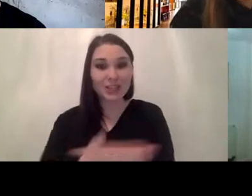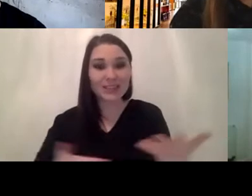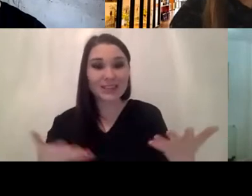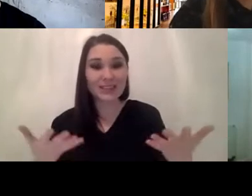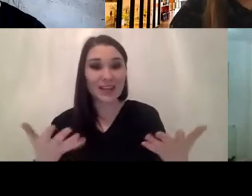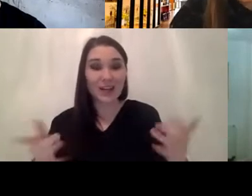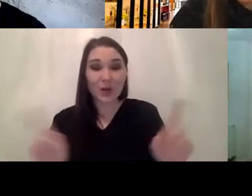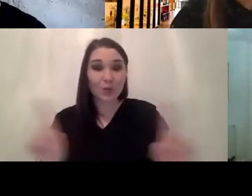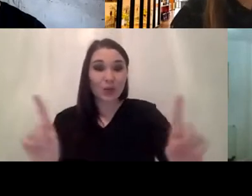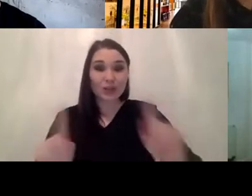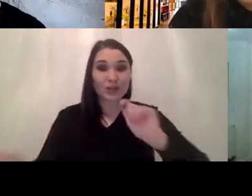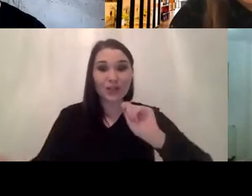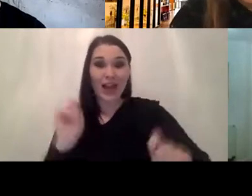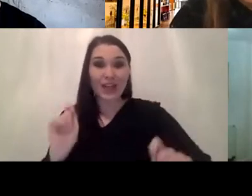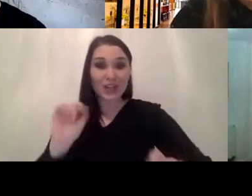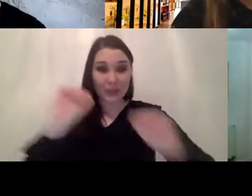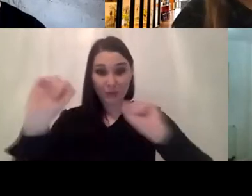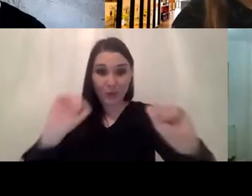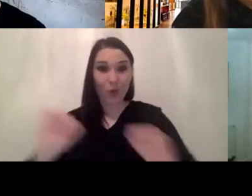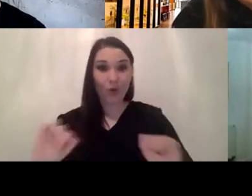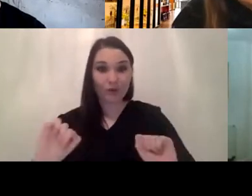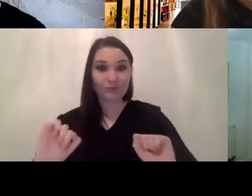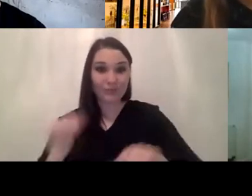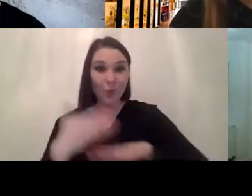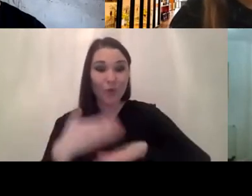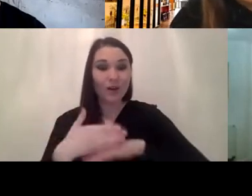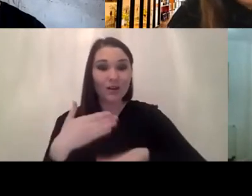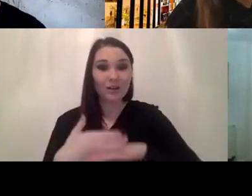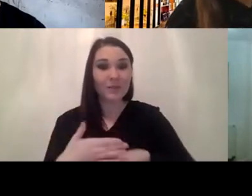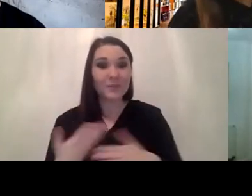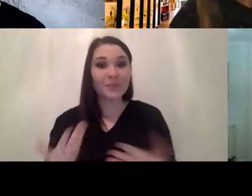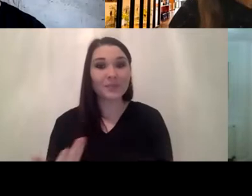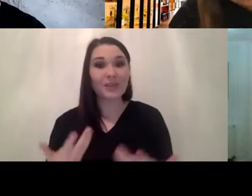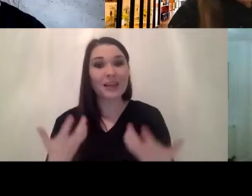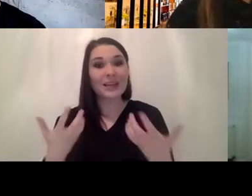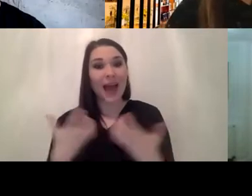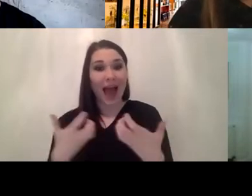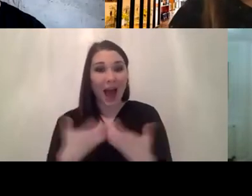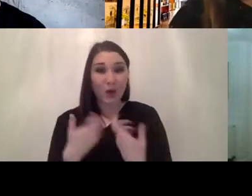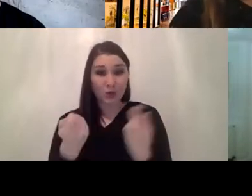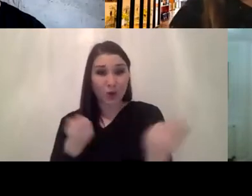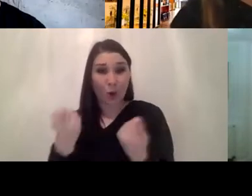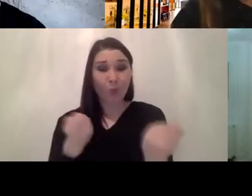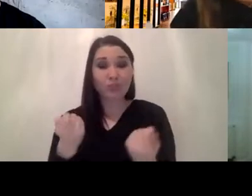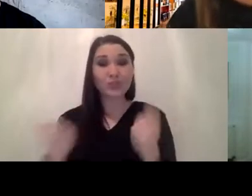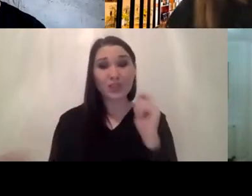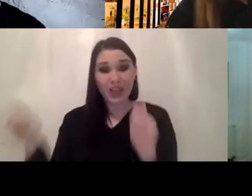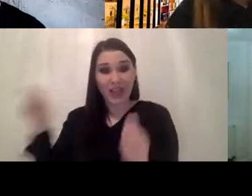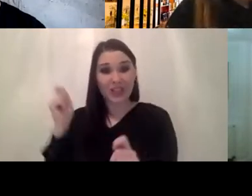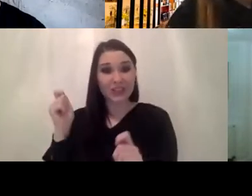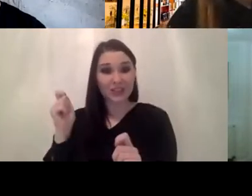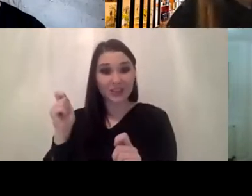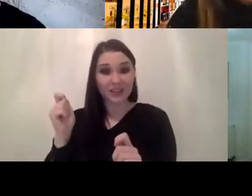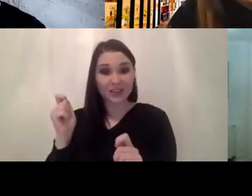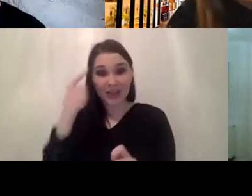are the changes for your case? And what is how do you start coping with these changes? Can we start